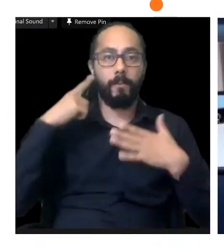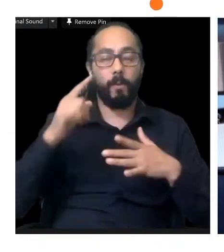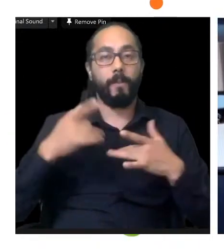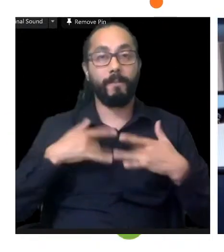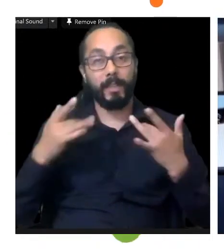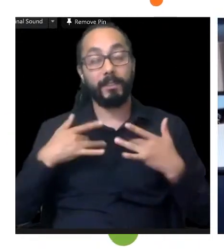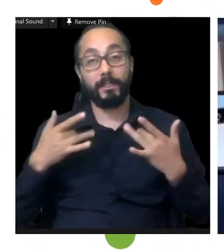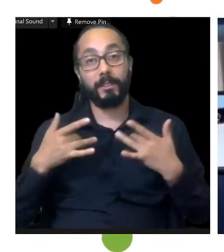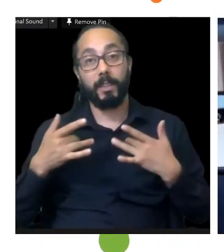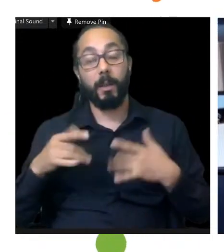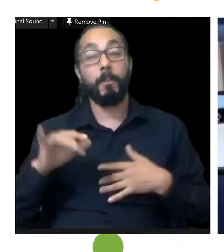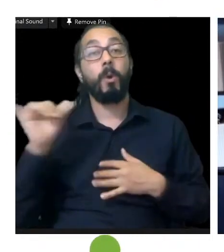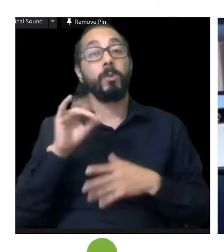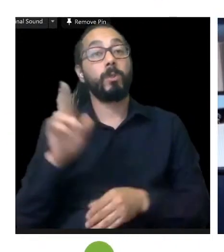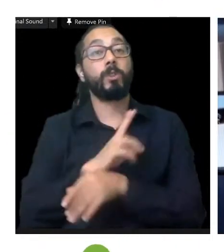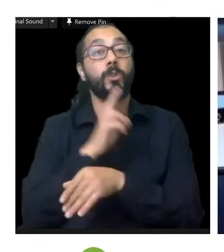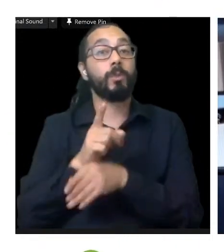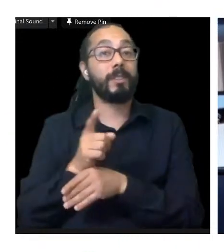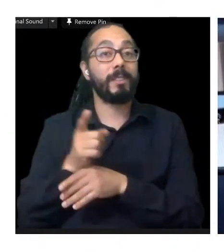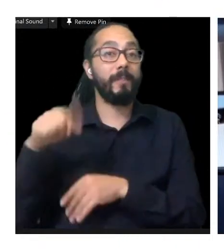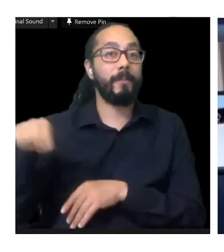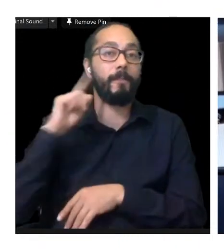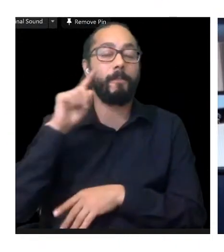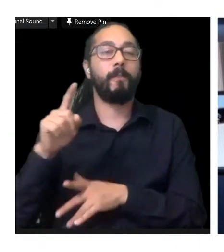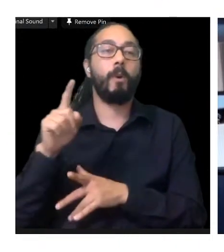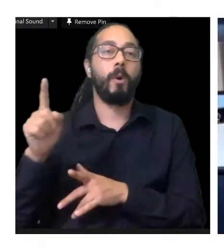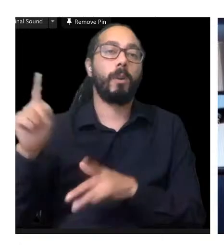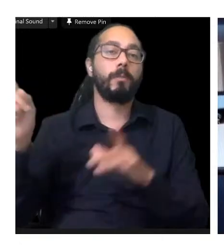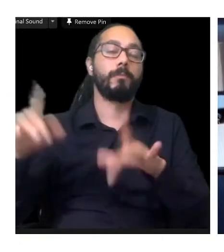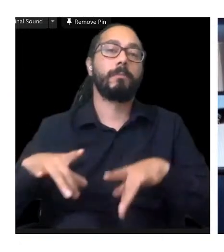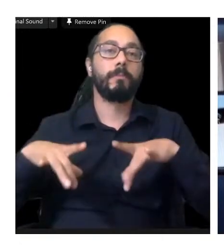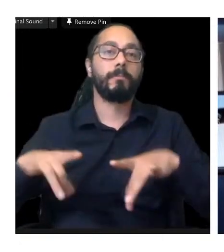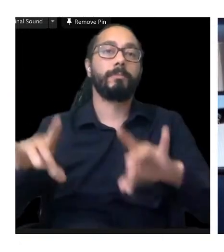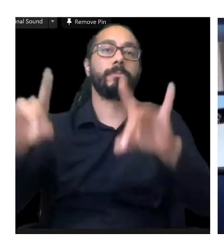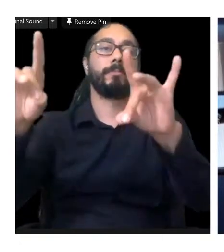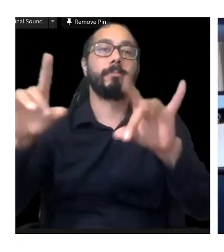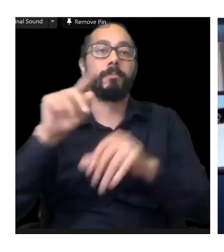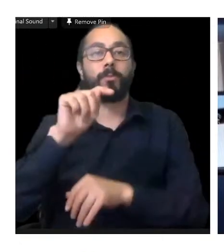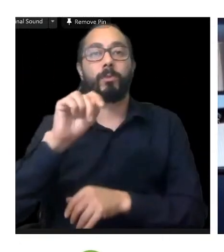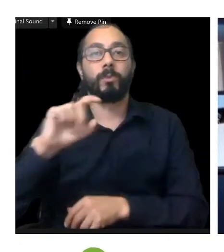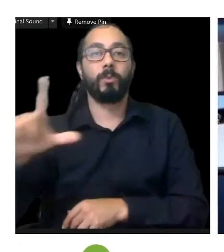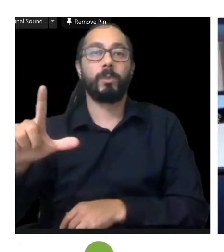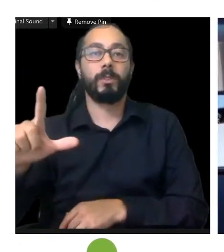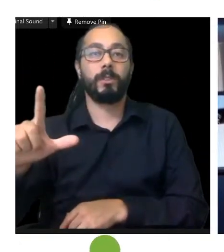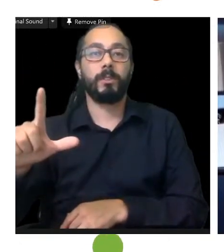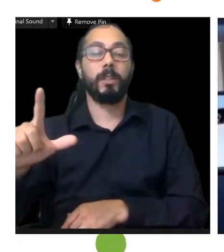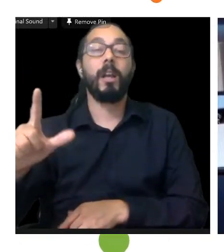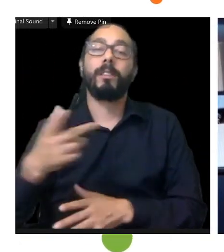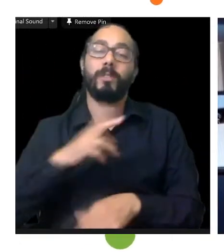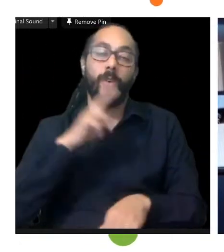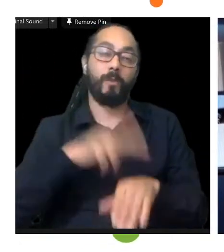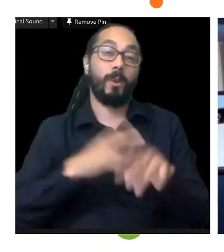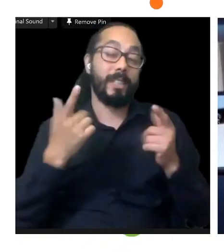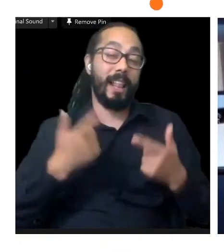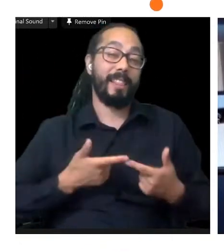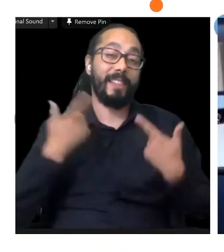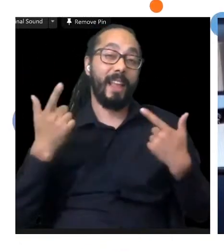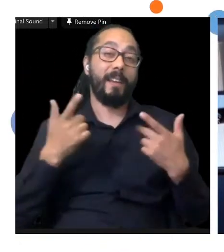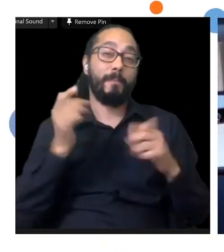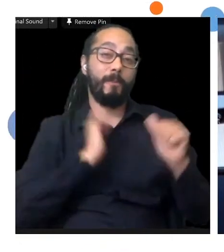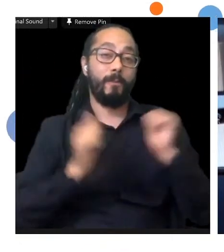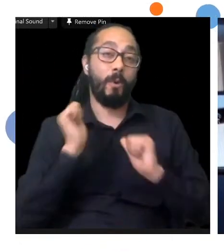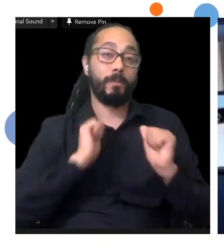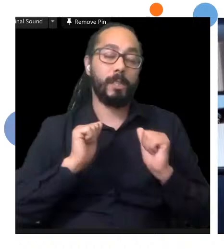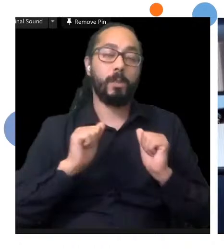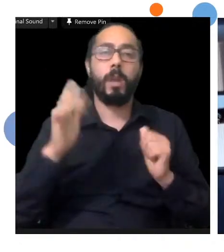as acquisition tools. While obviously not as effective as live performances, we have been able to offer access to encourage